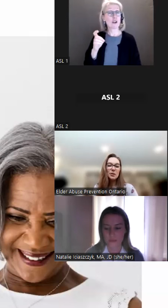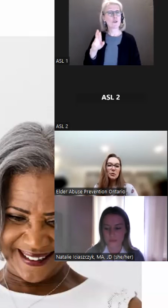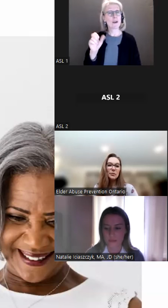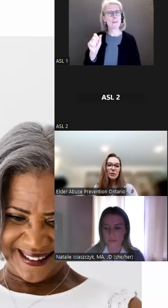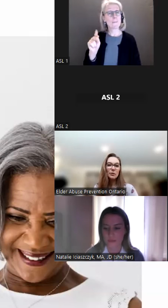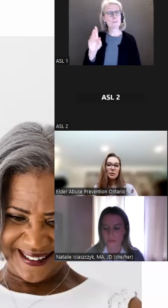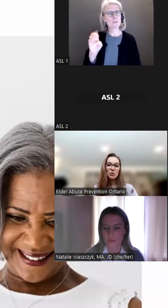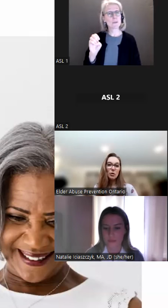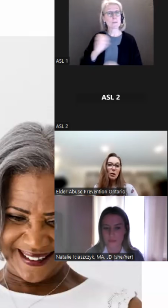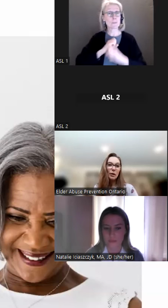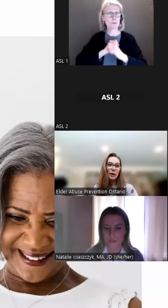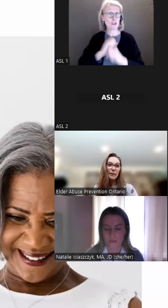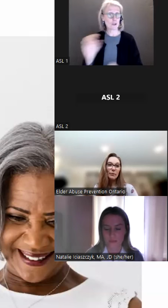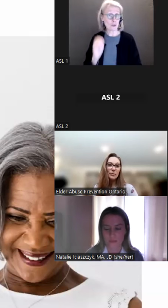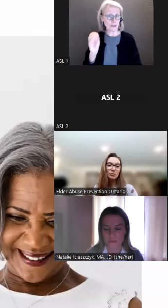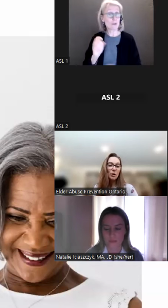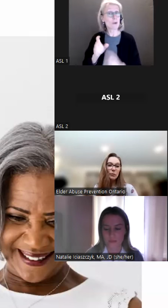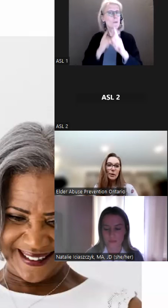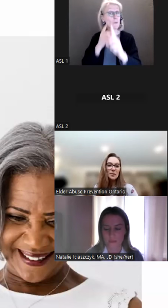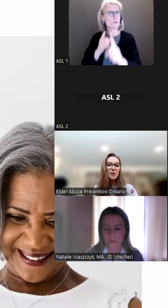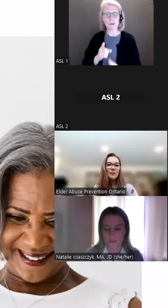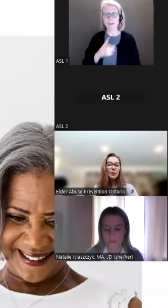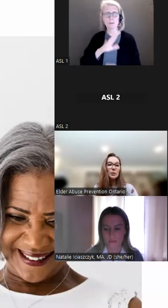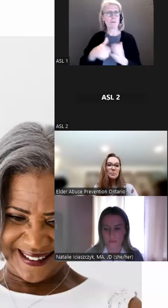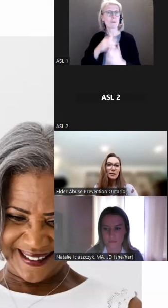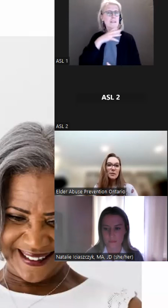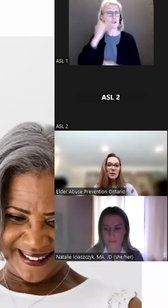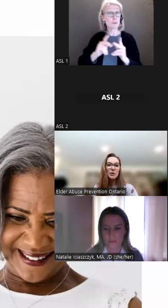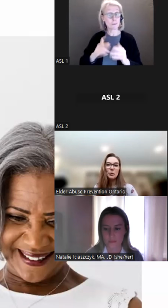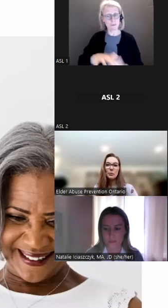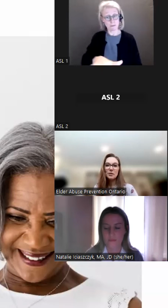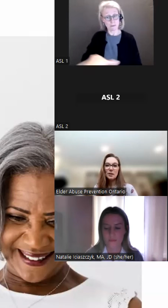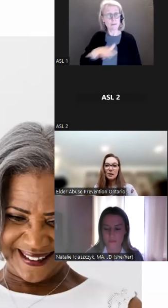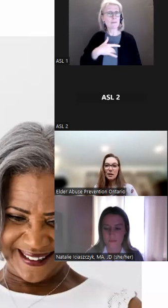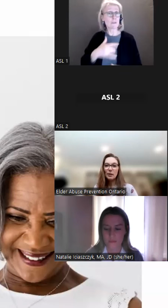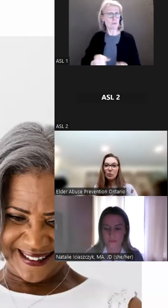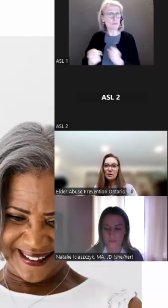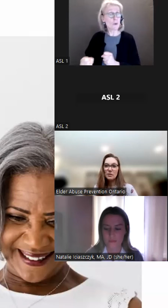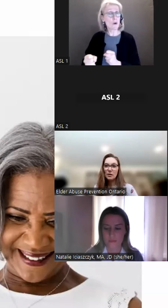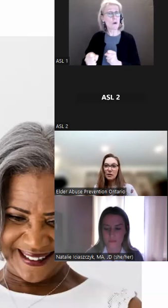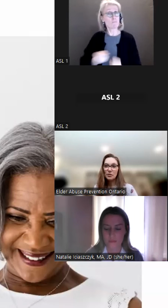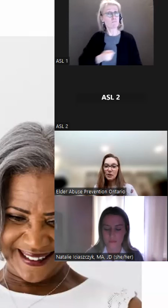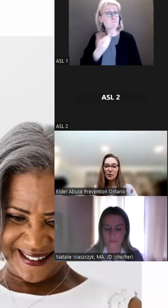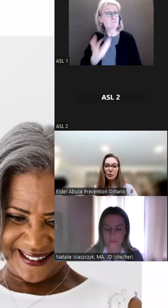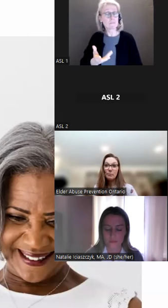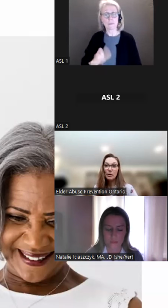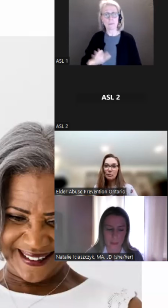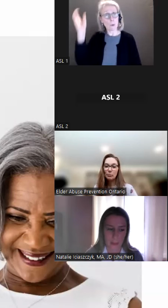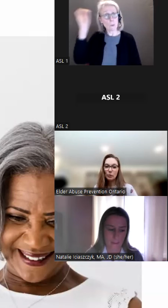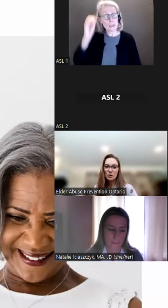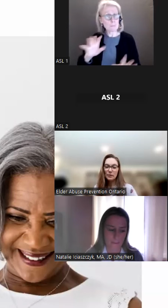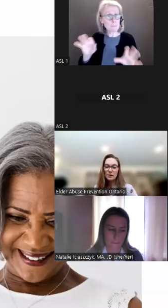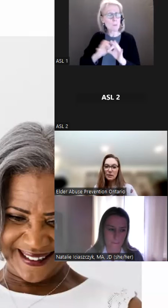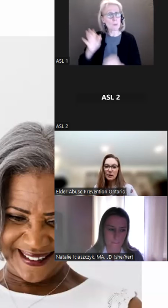sure that seniors feel strong, have a strong voice, feel respected and treated with dignity across Ontario and